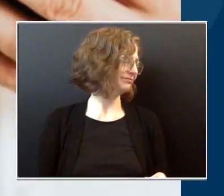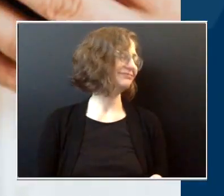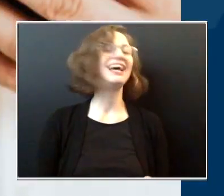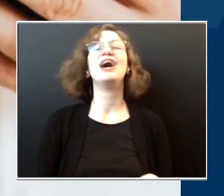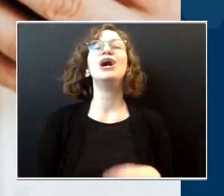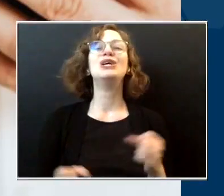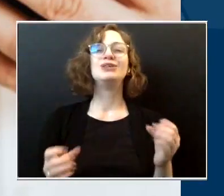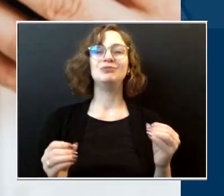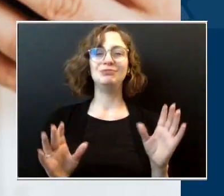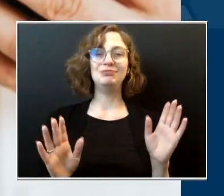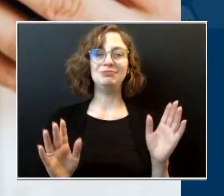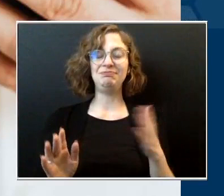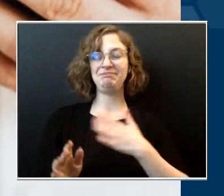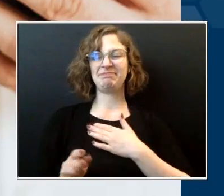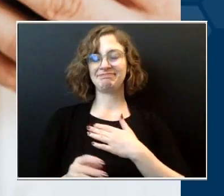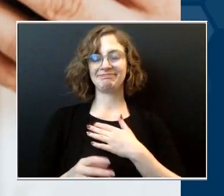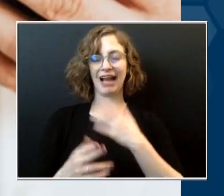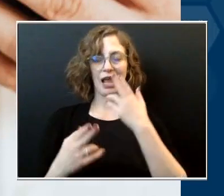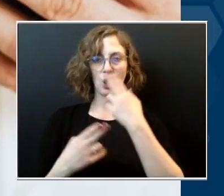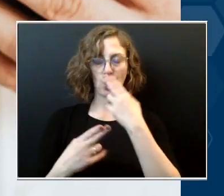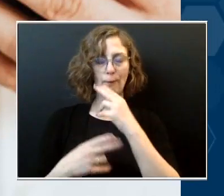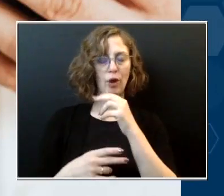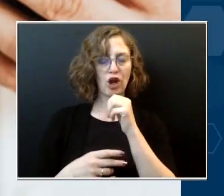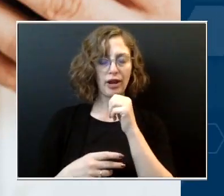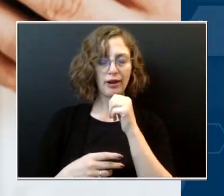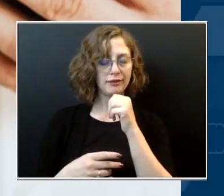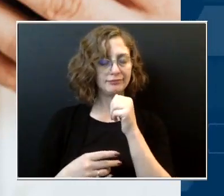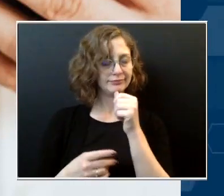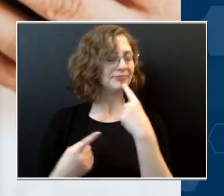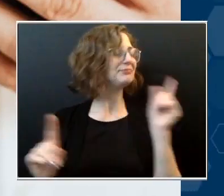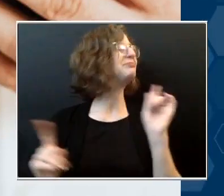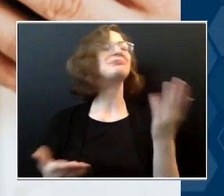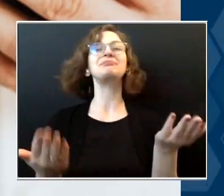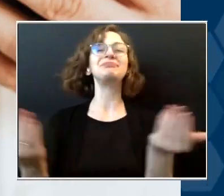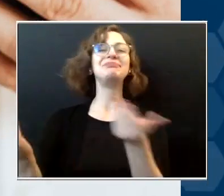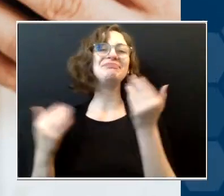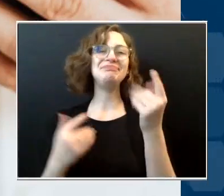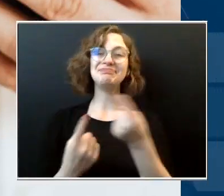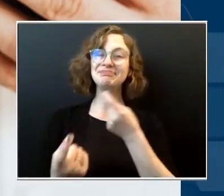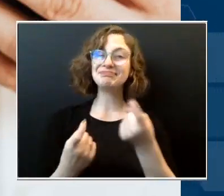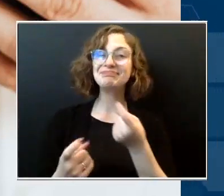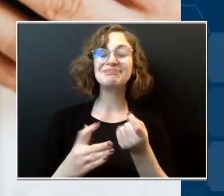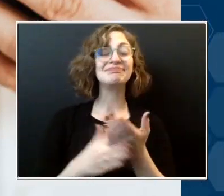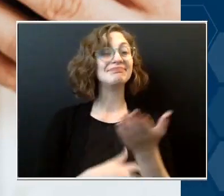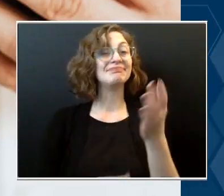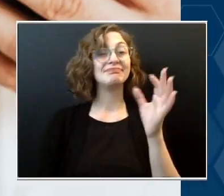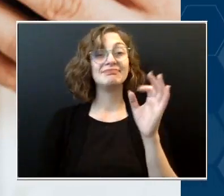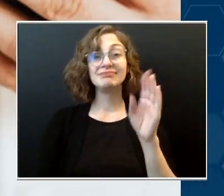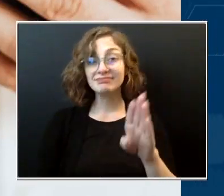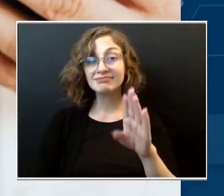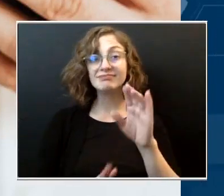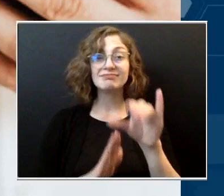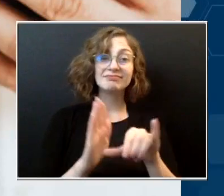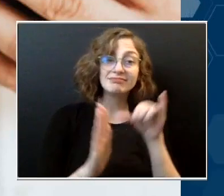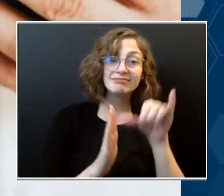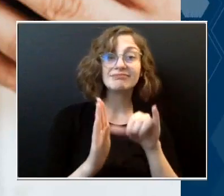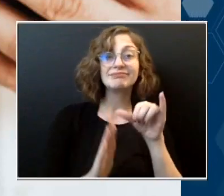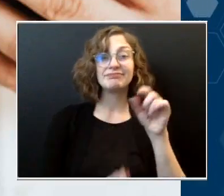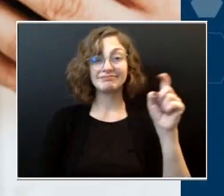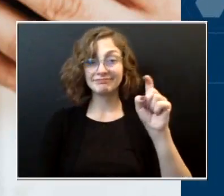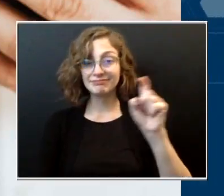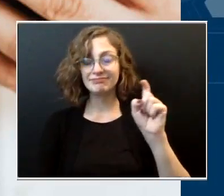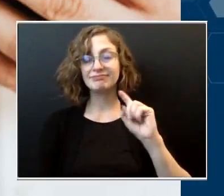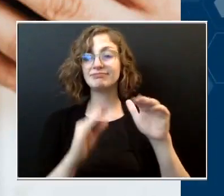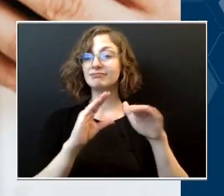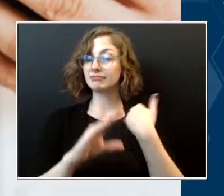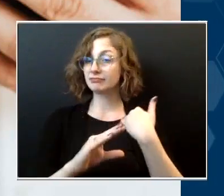failed humor. Send them in using the info on your screen. That includes the chat on YouTube or Facebook or the X platform, or